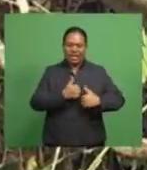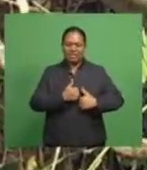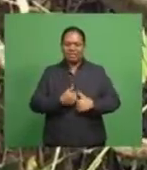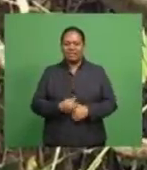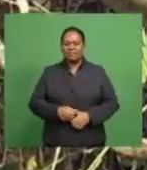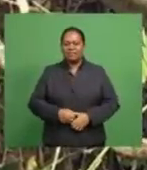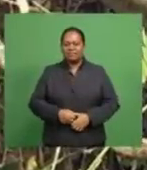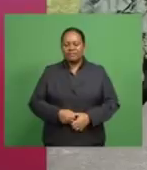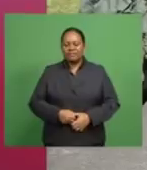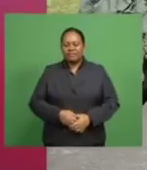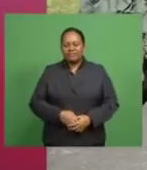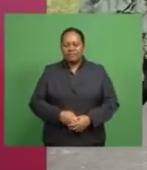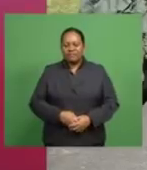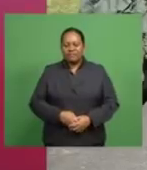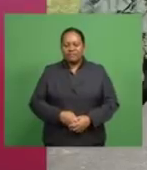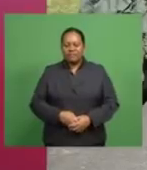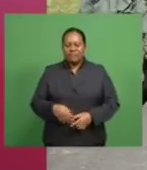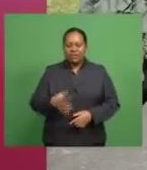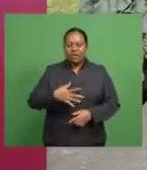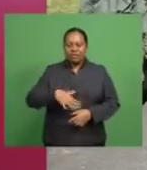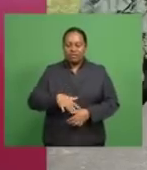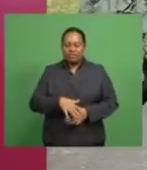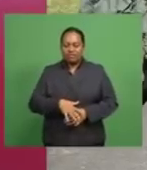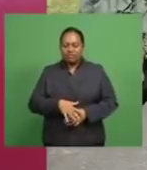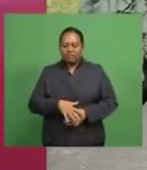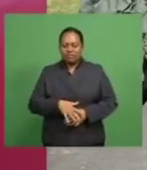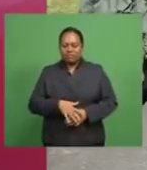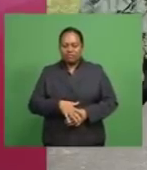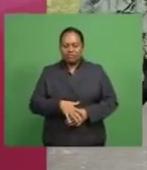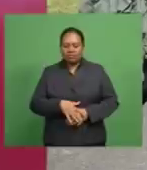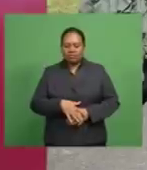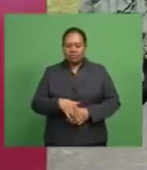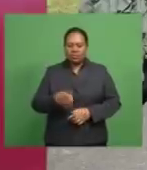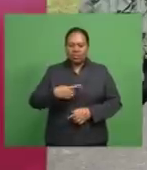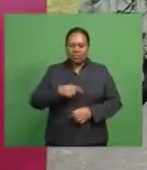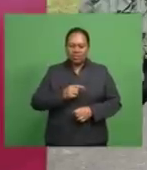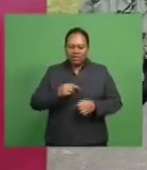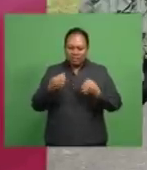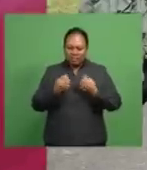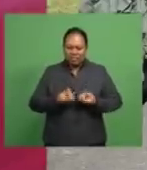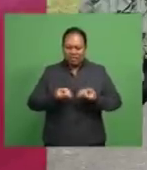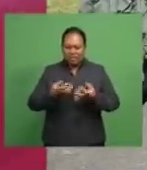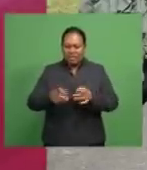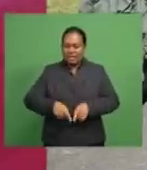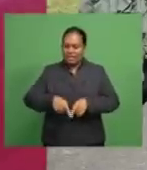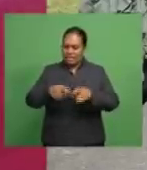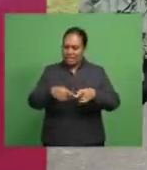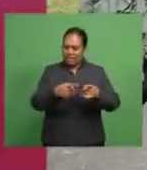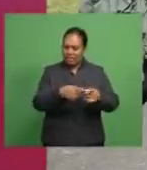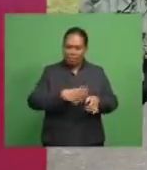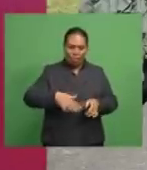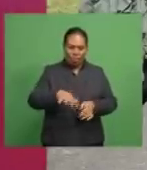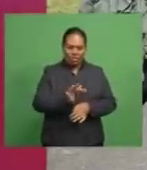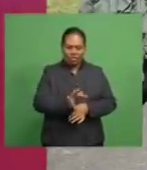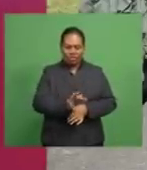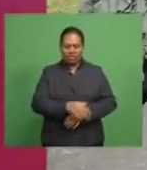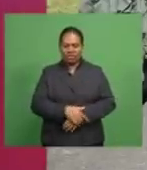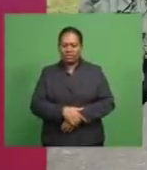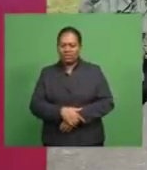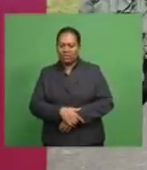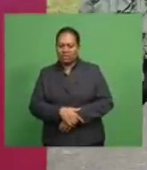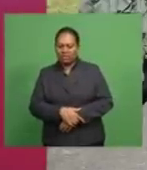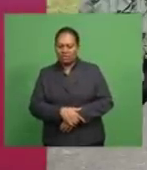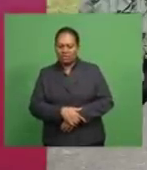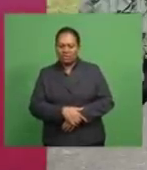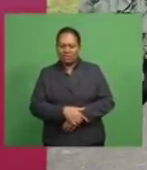military. We're proud of the service our players are providing to the different forces. Tangani